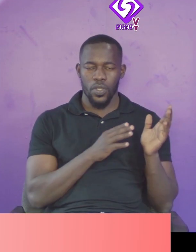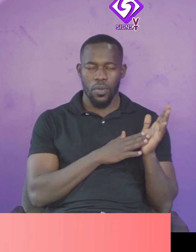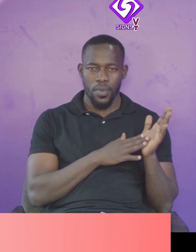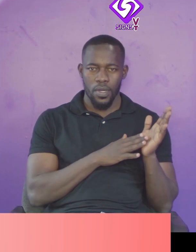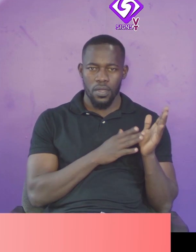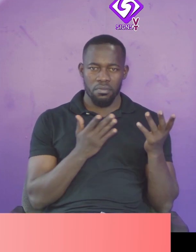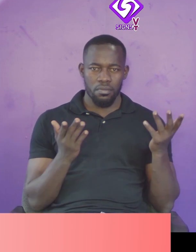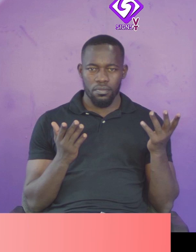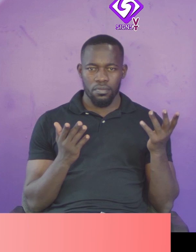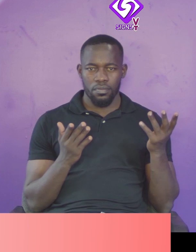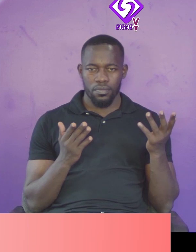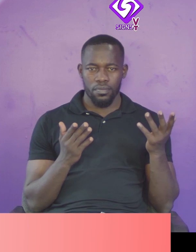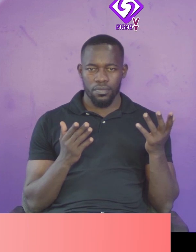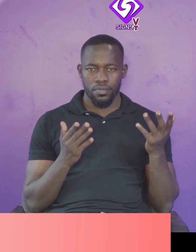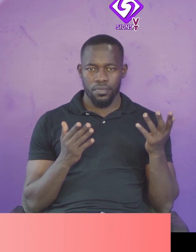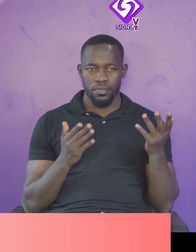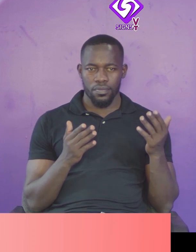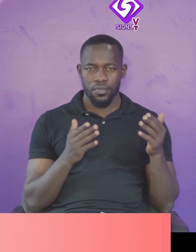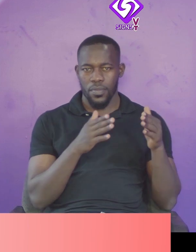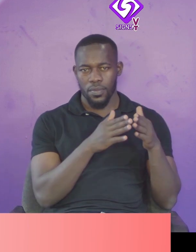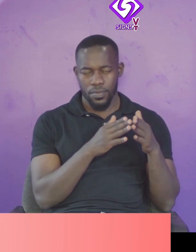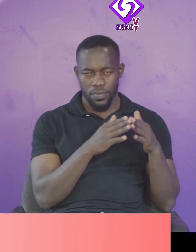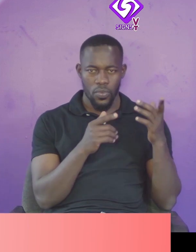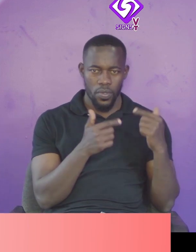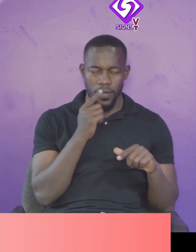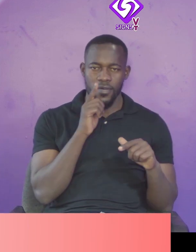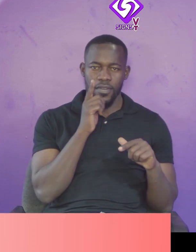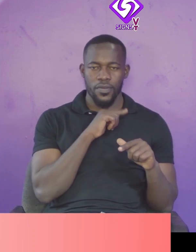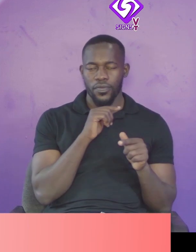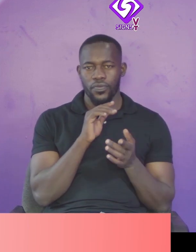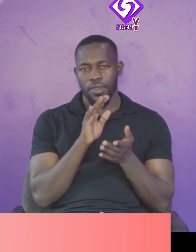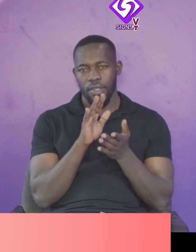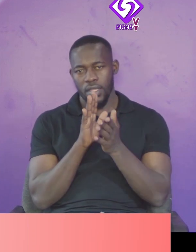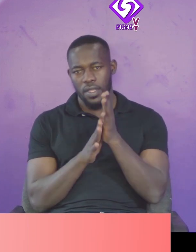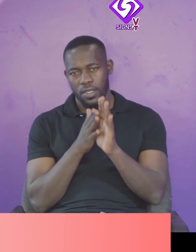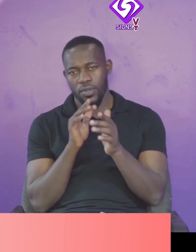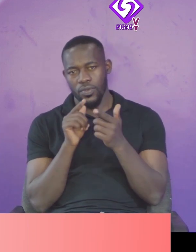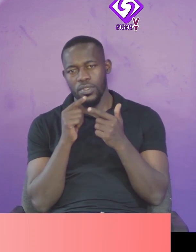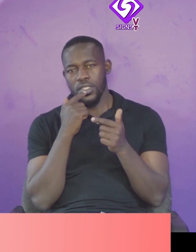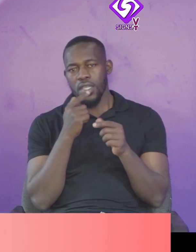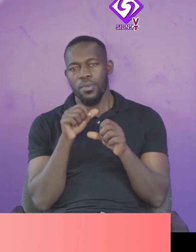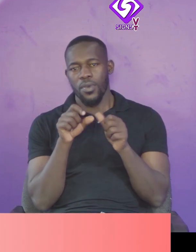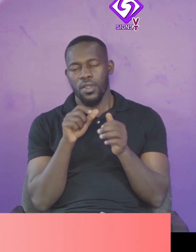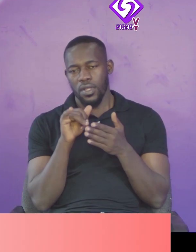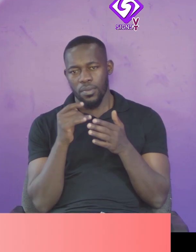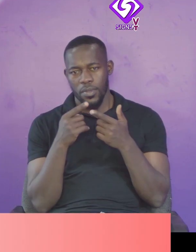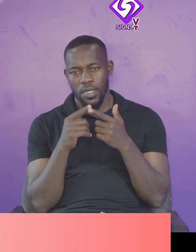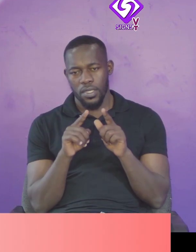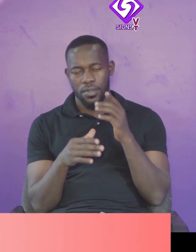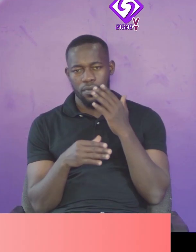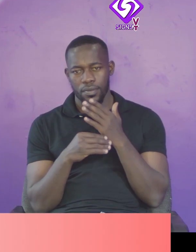that match? That was an Arsenal's win. No, nothing to say about that game, but only to say